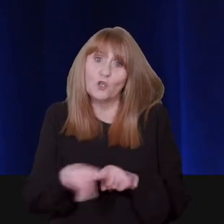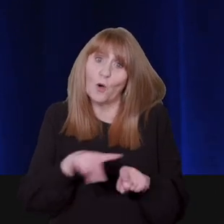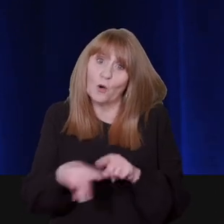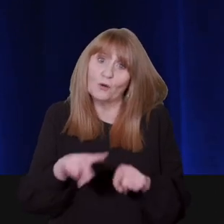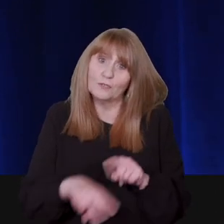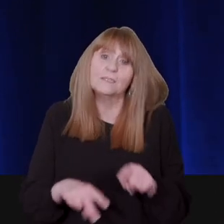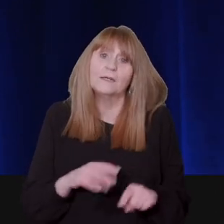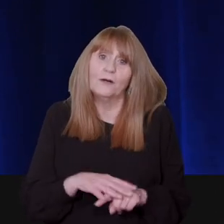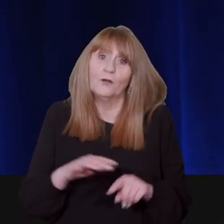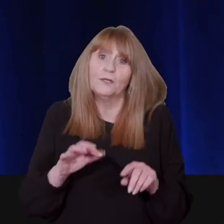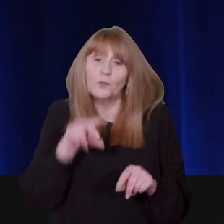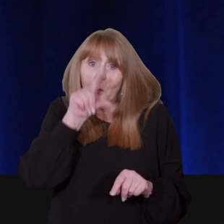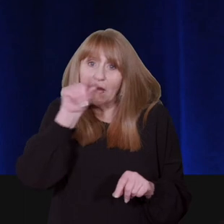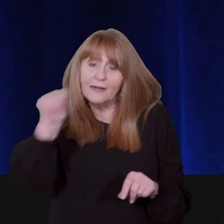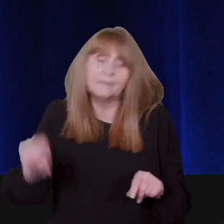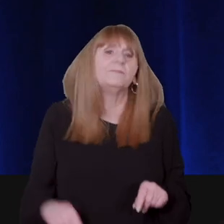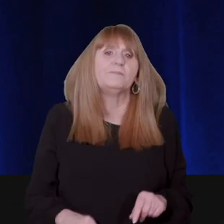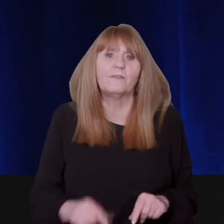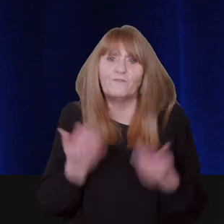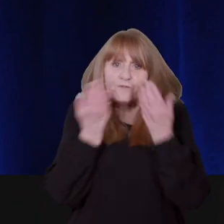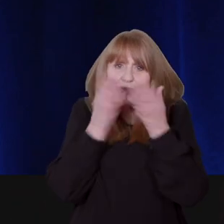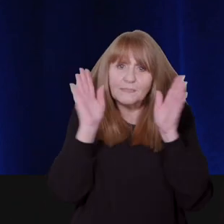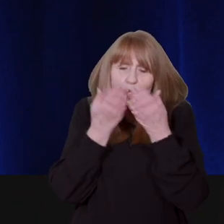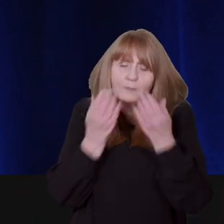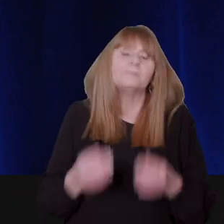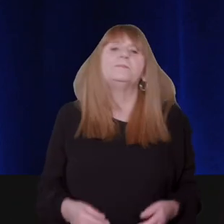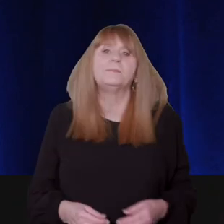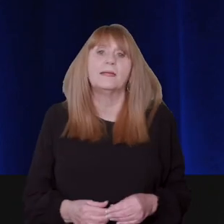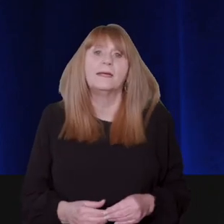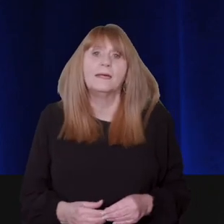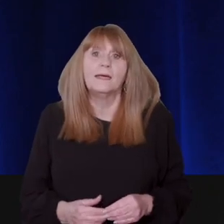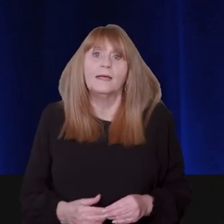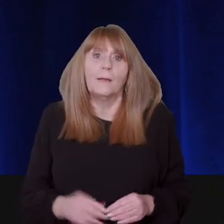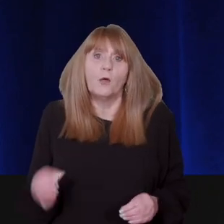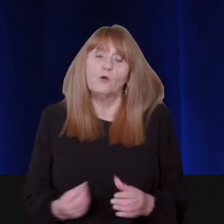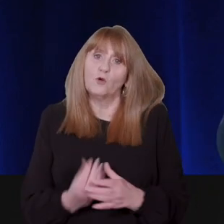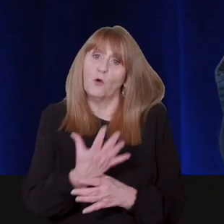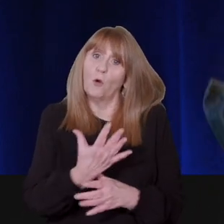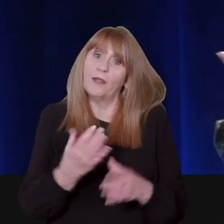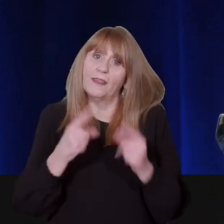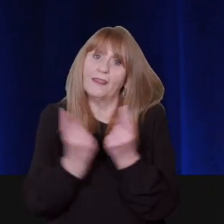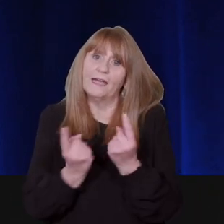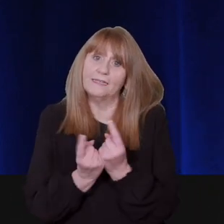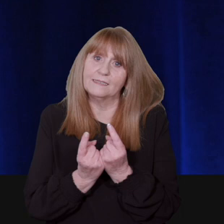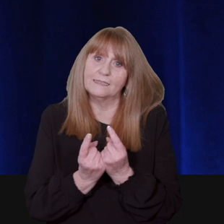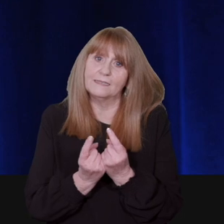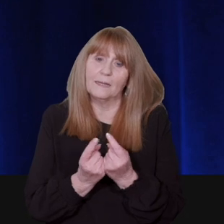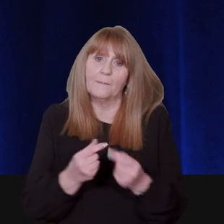it, because the lockdown felt a long time for some of us. And maybe your children need to be encouraged just to become